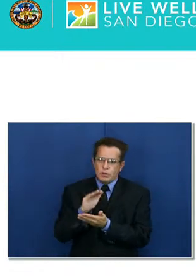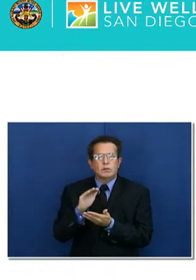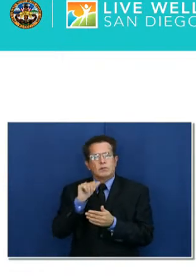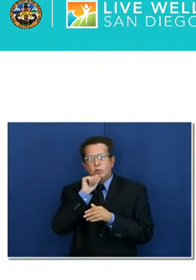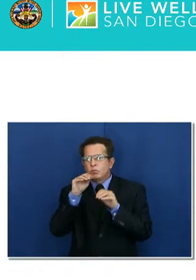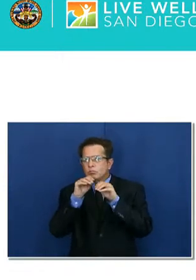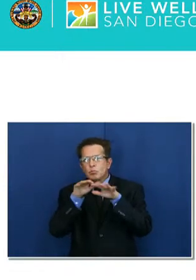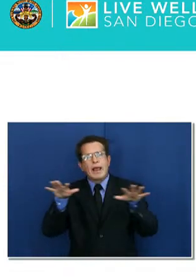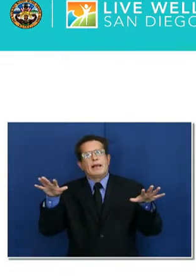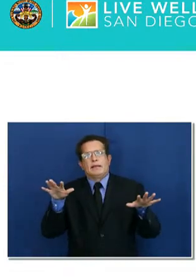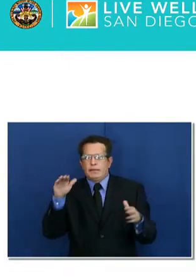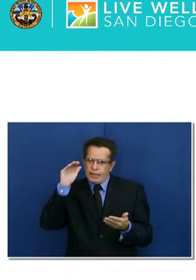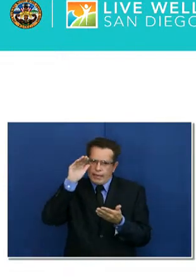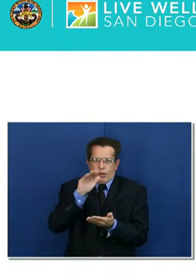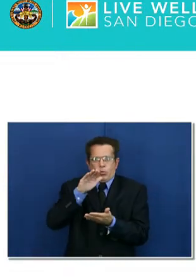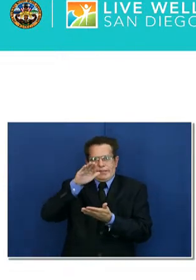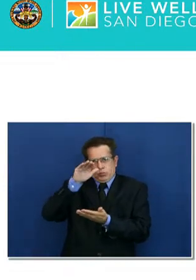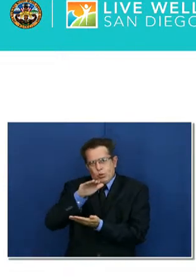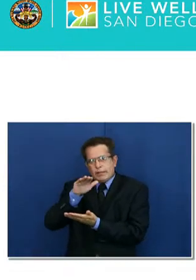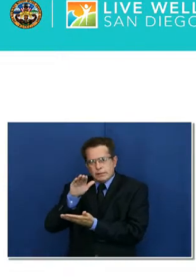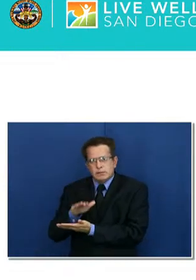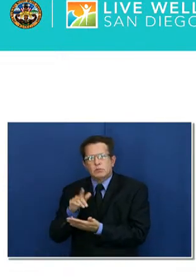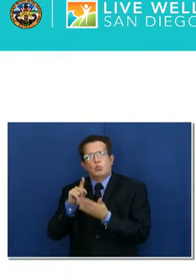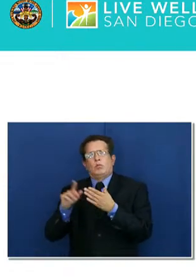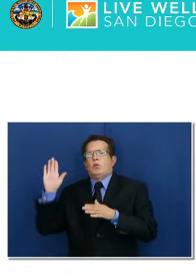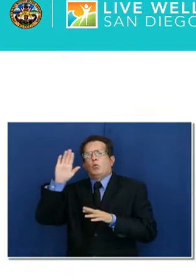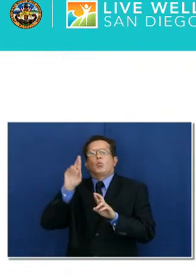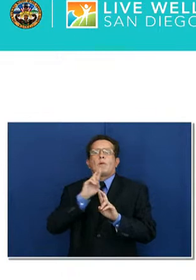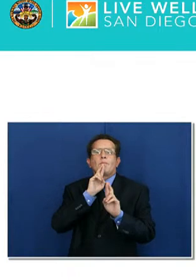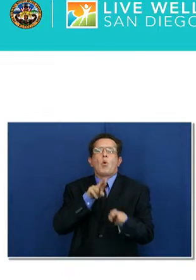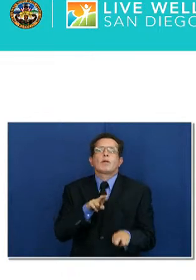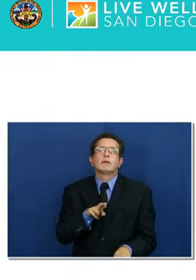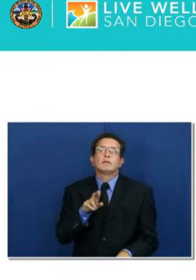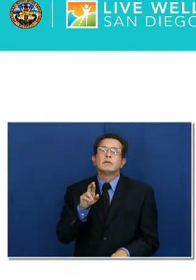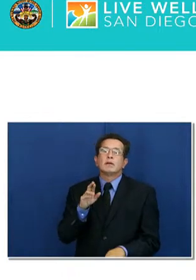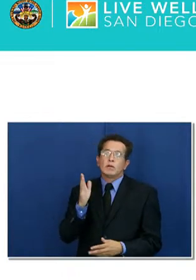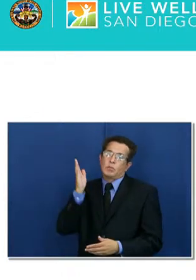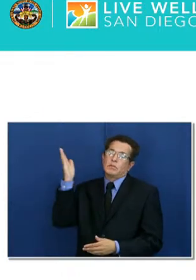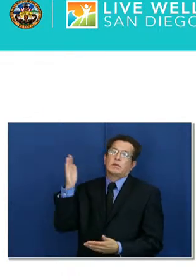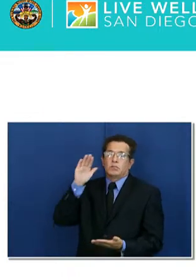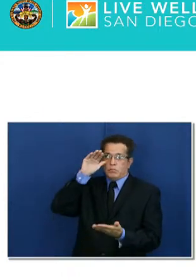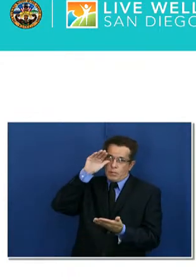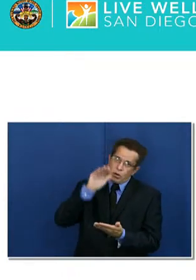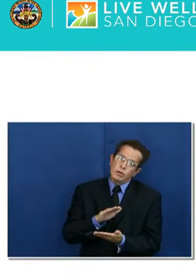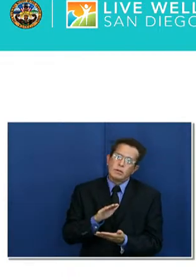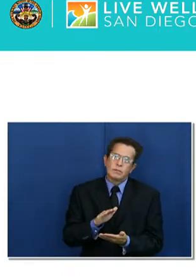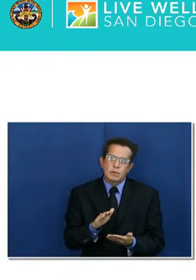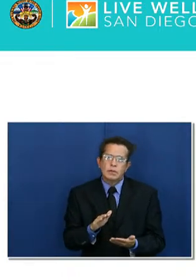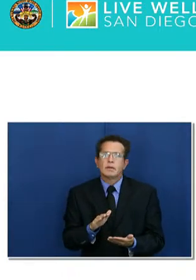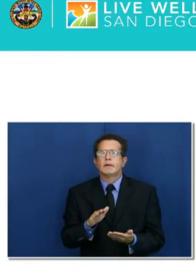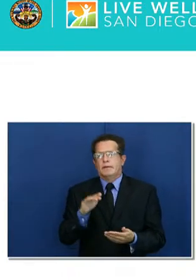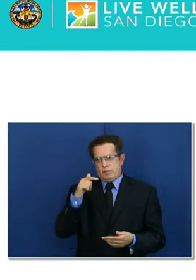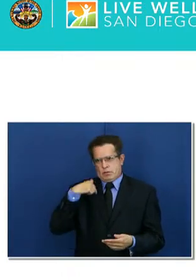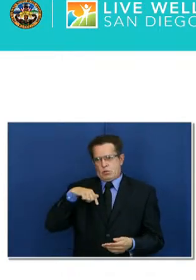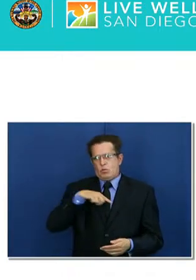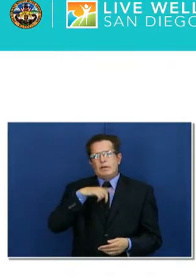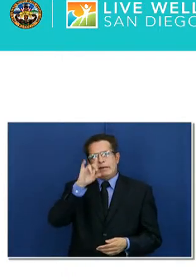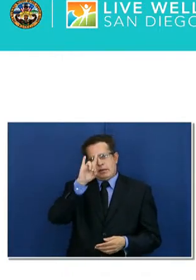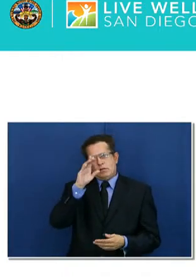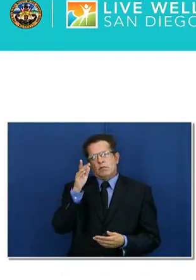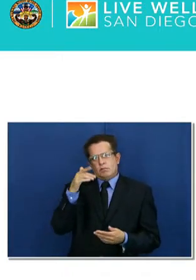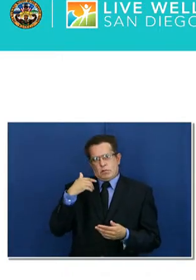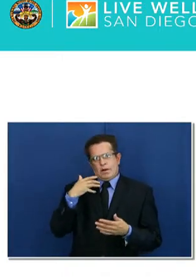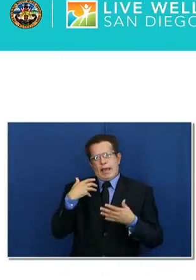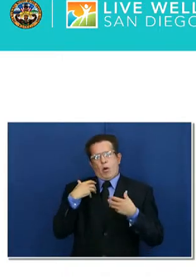of cases that are reported. Now, as a reminder, the county developed and submitted